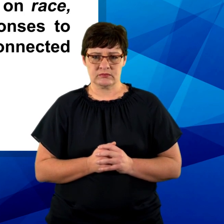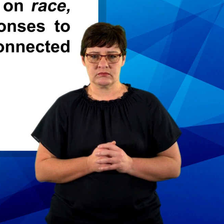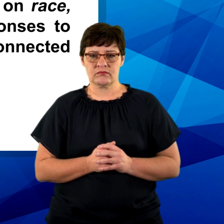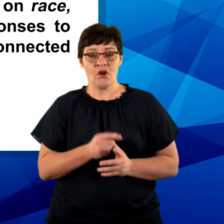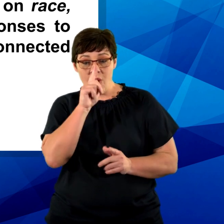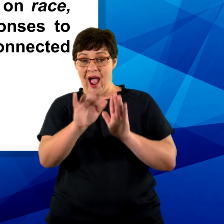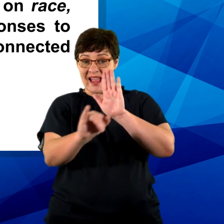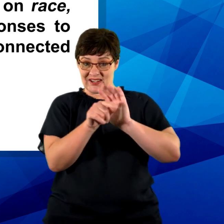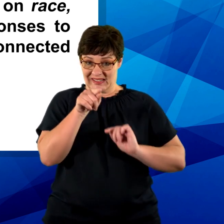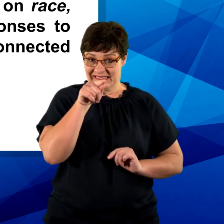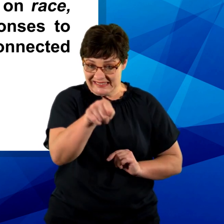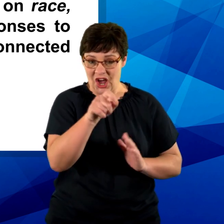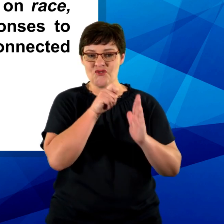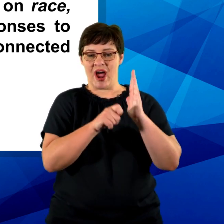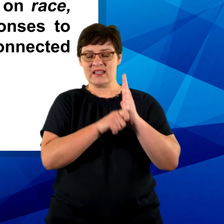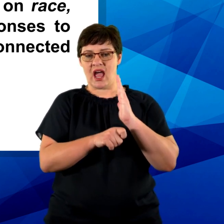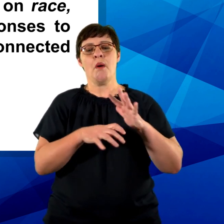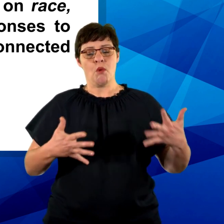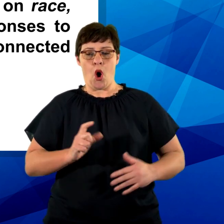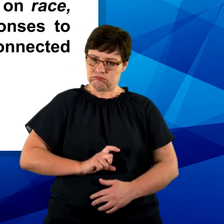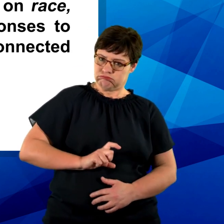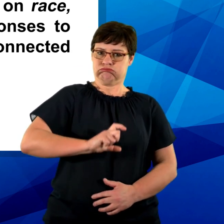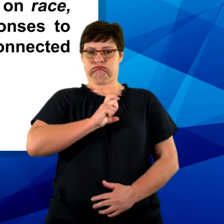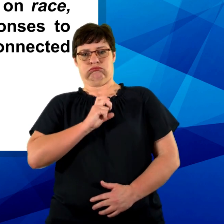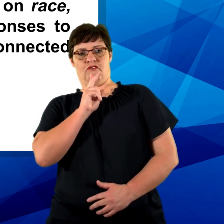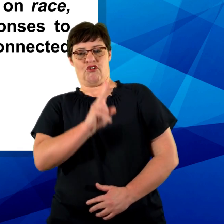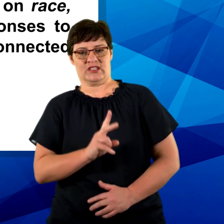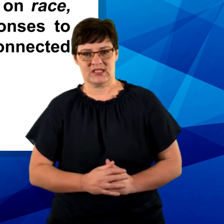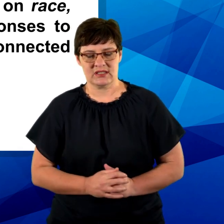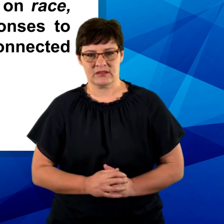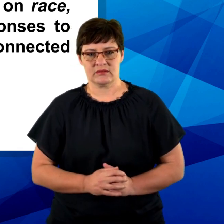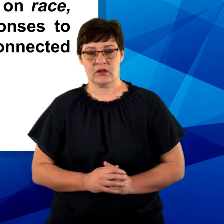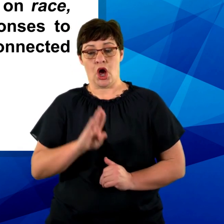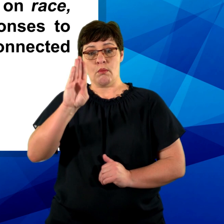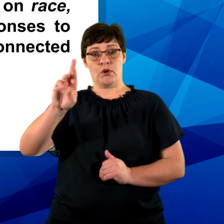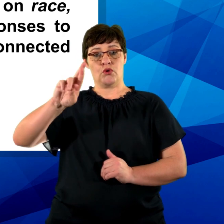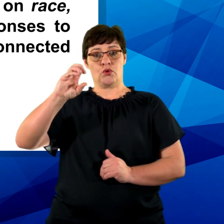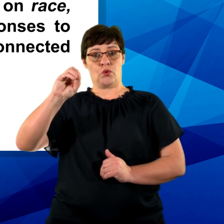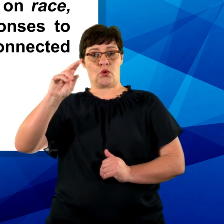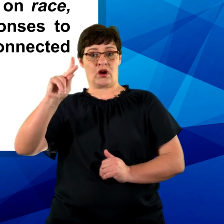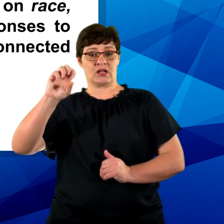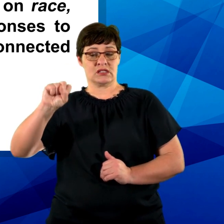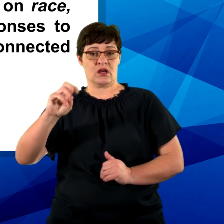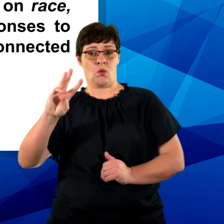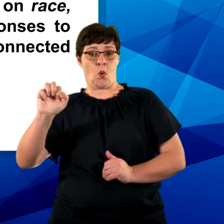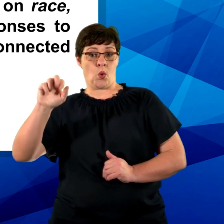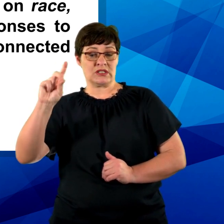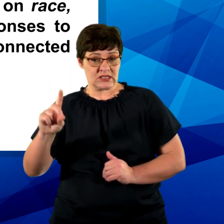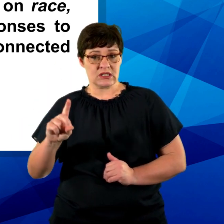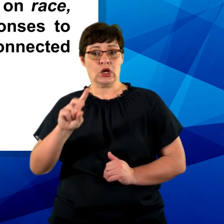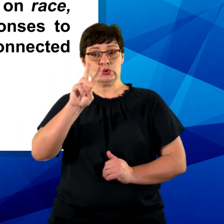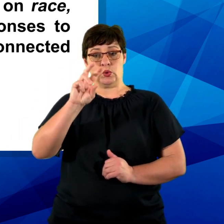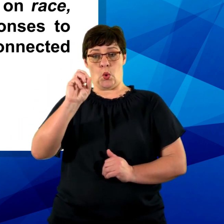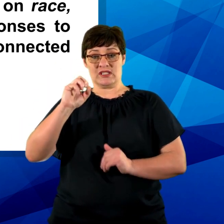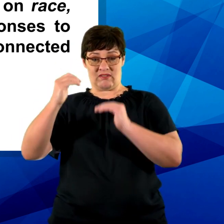See if you can identify how this writer assumes a more convincing voice. Brooks and Ward, 2007, used